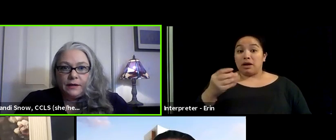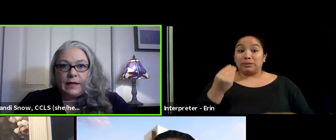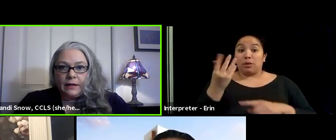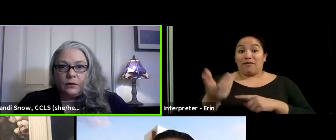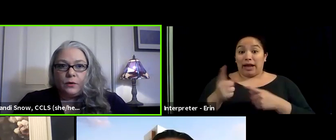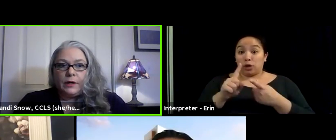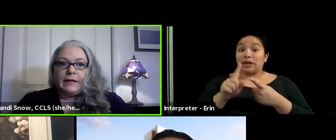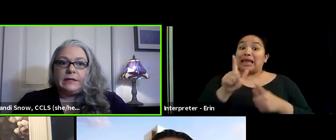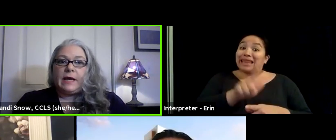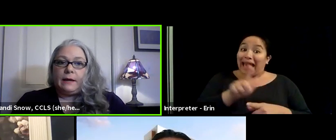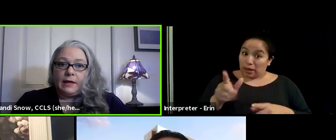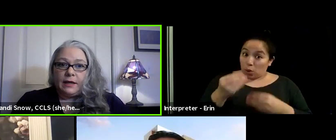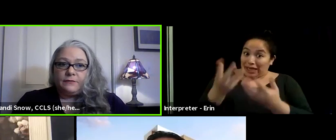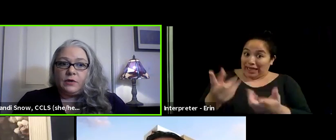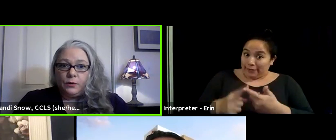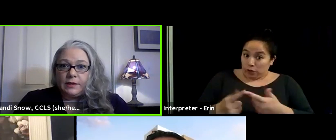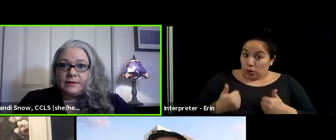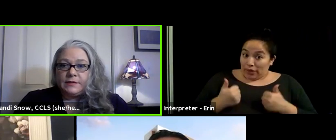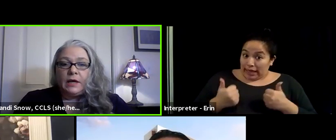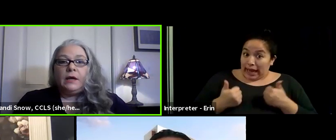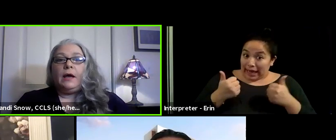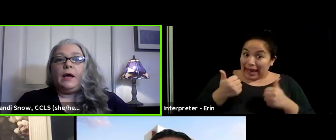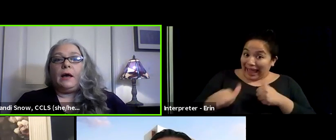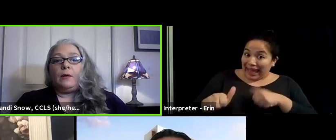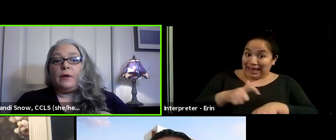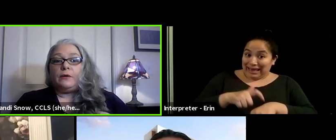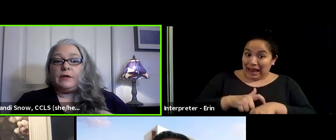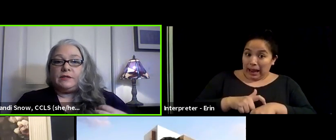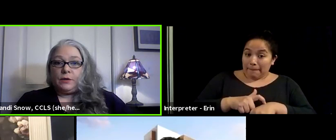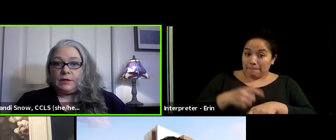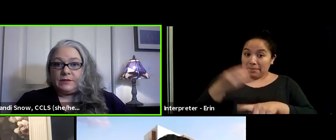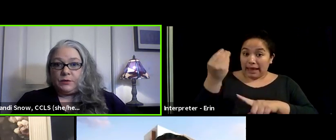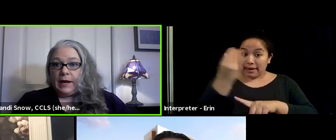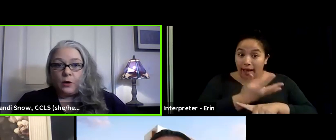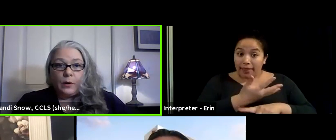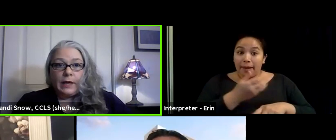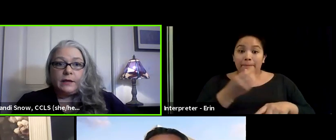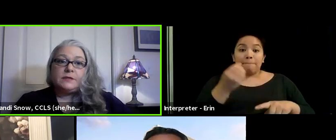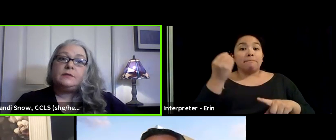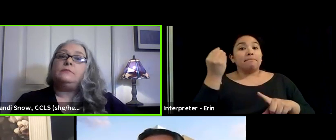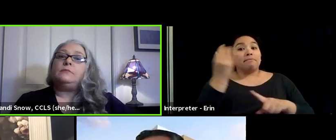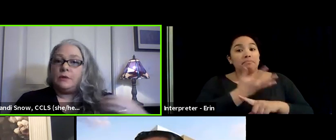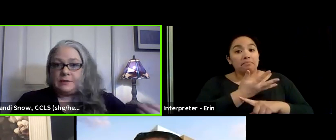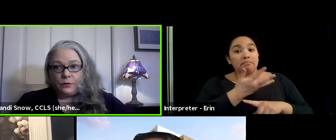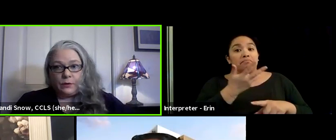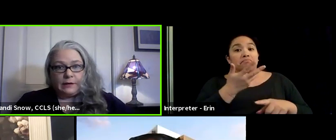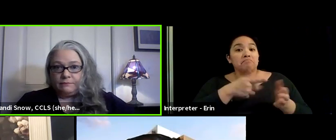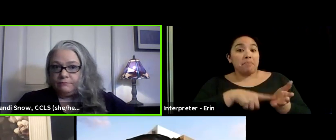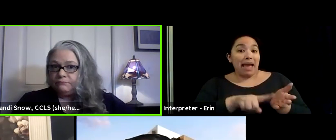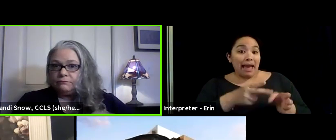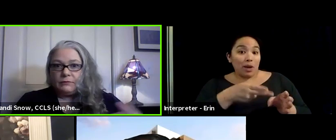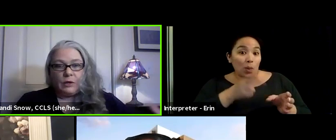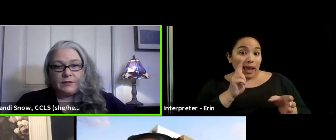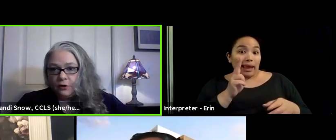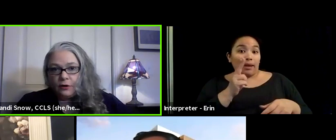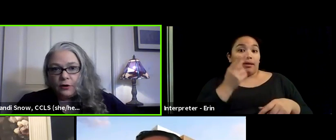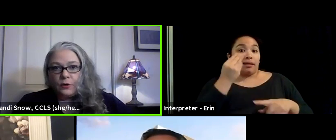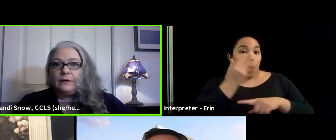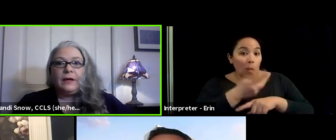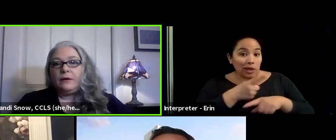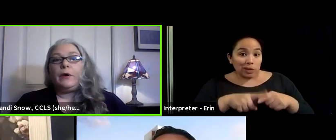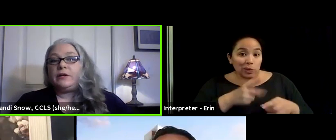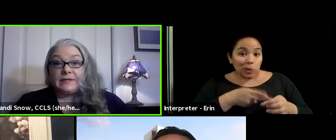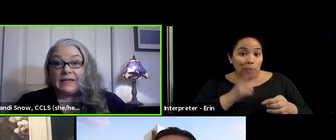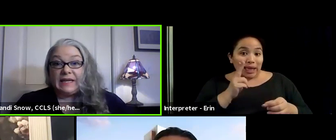tenant by the landlord anytime they give notice, whether it's notice to pay or quit, notice to quit, notice to cure or